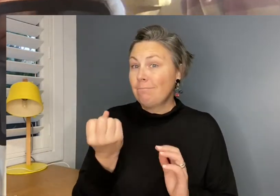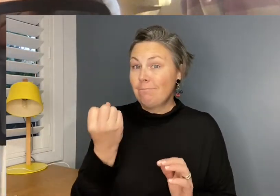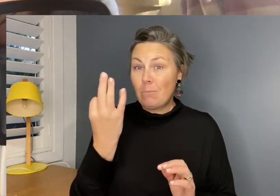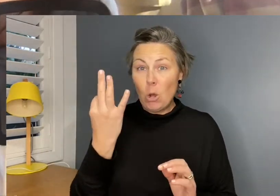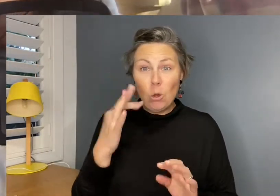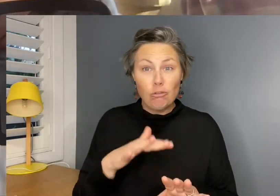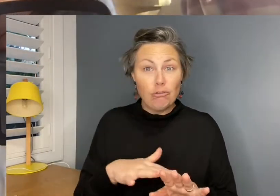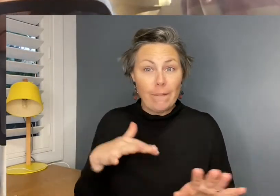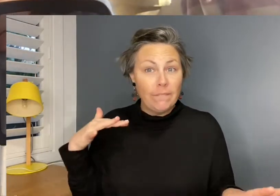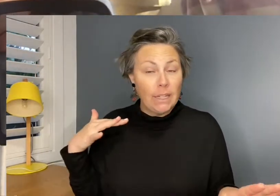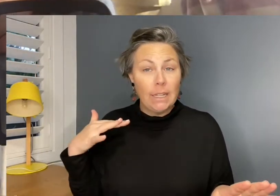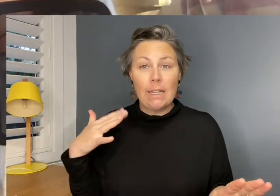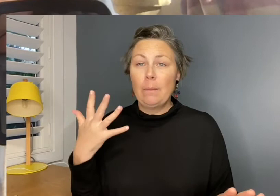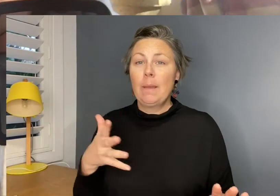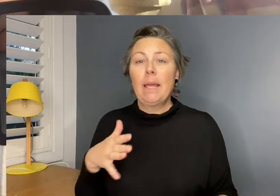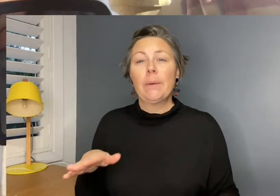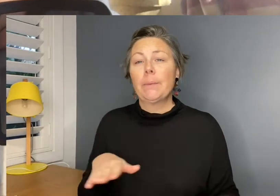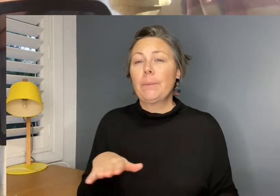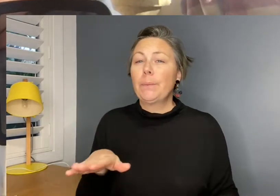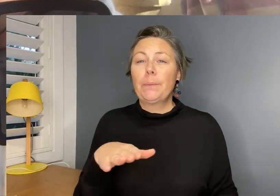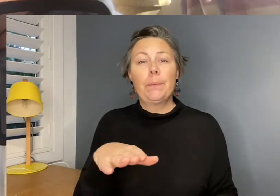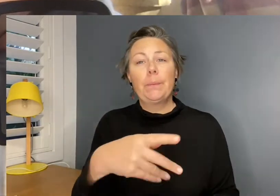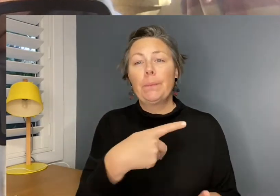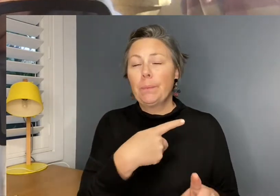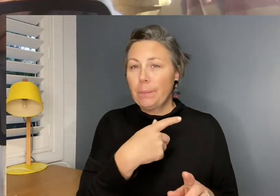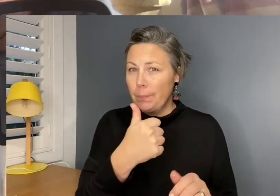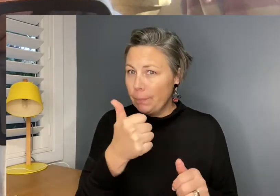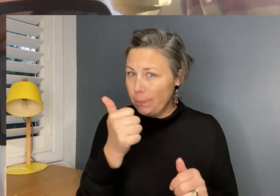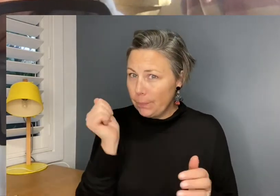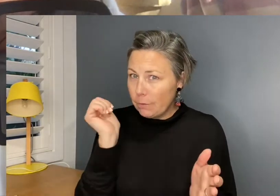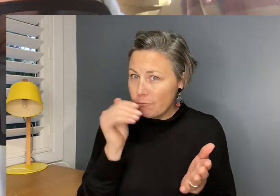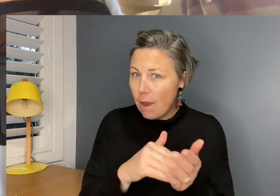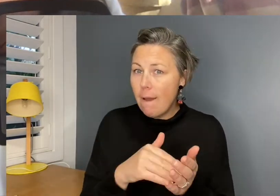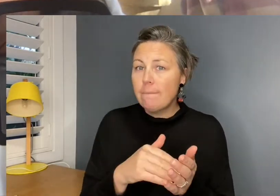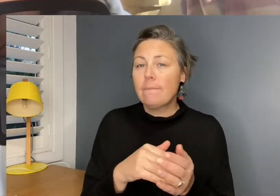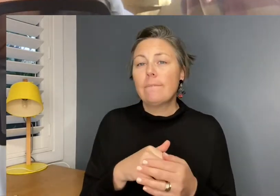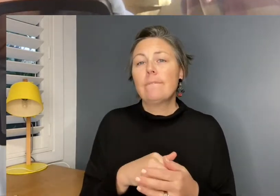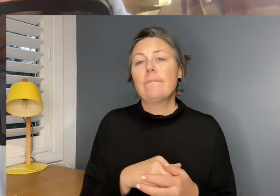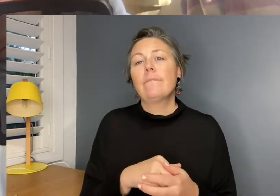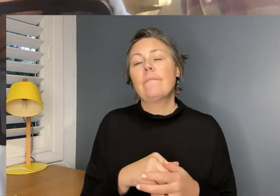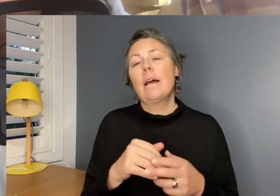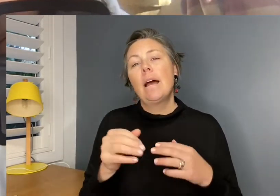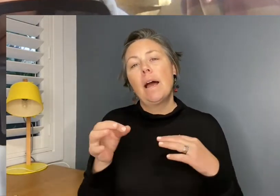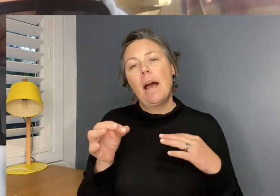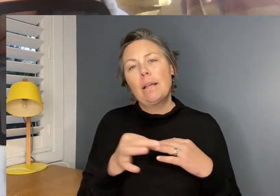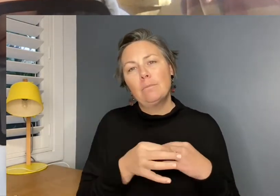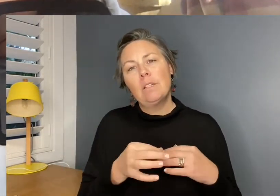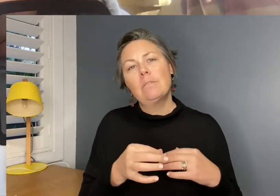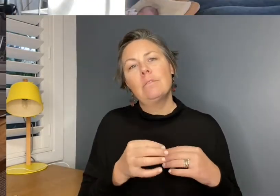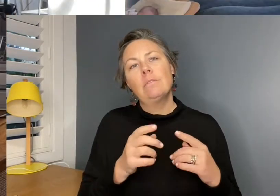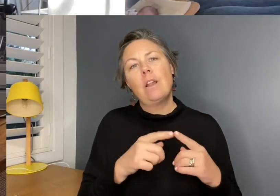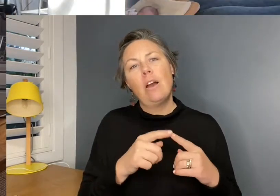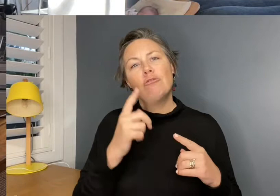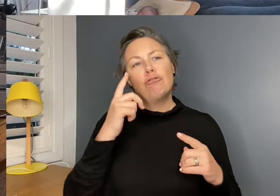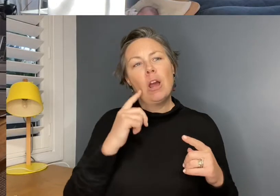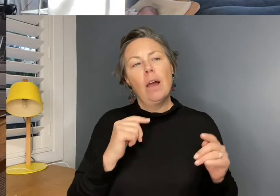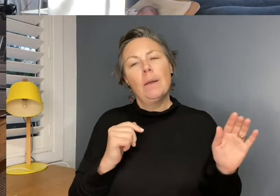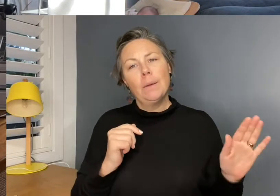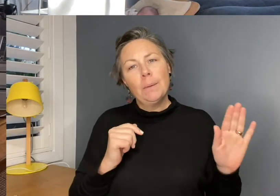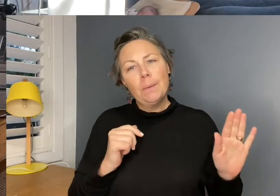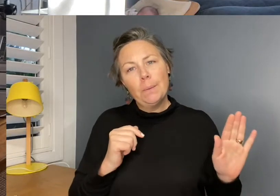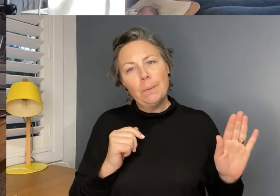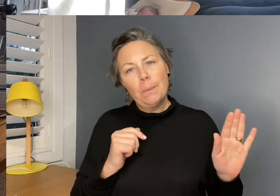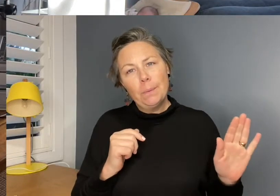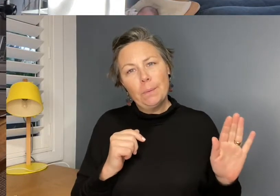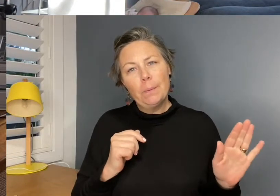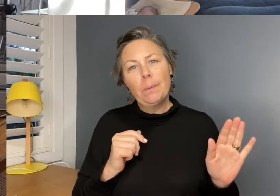zone. He put the same music on in the car. We just sort of held hands. I think I cried a lot of the time. I actually spoke